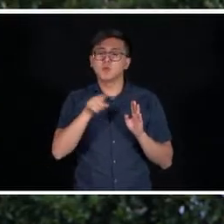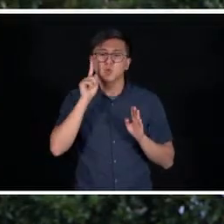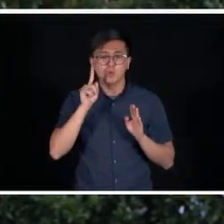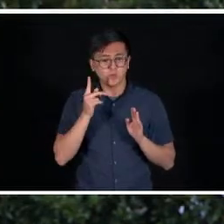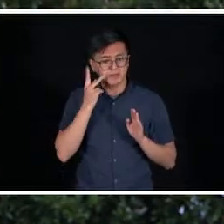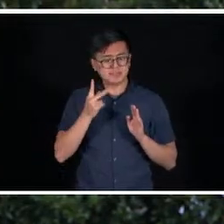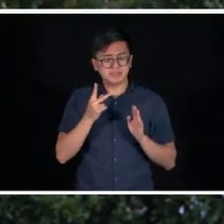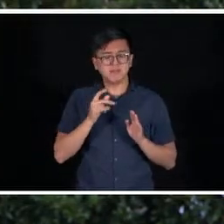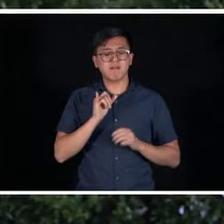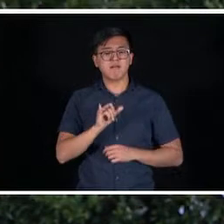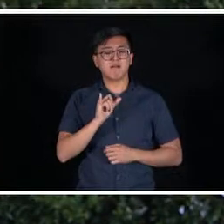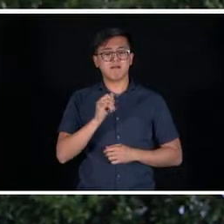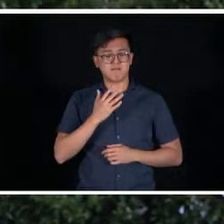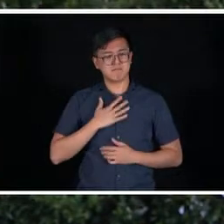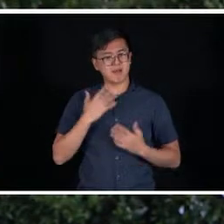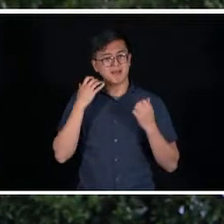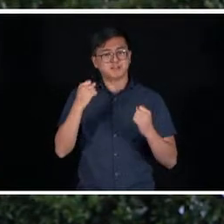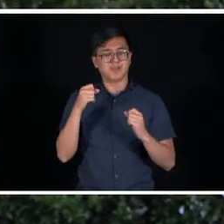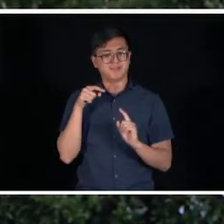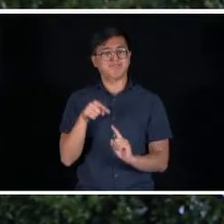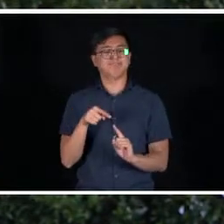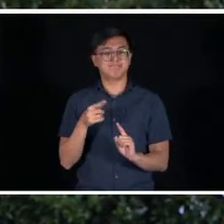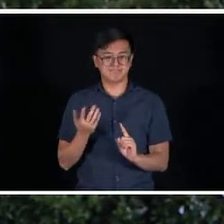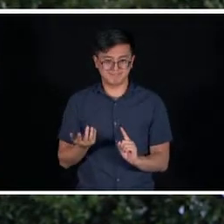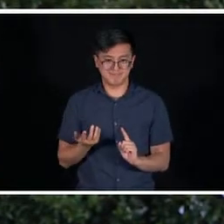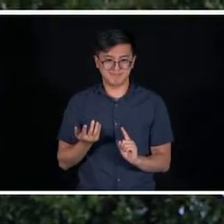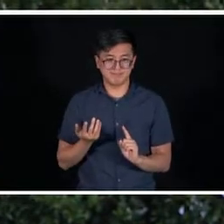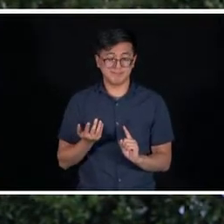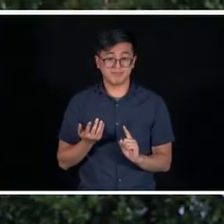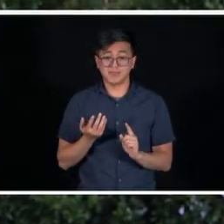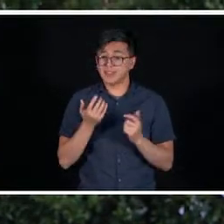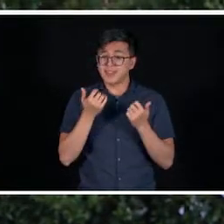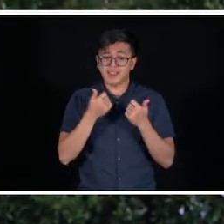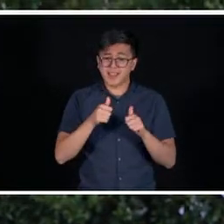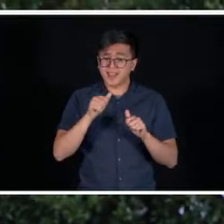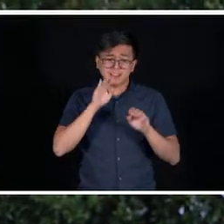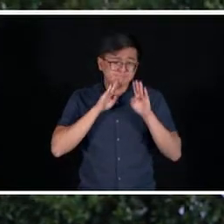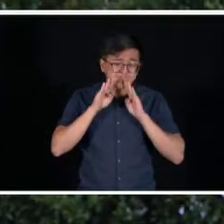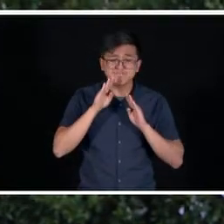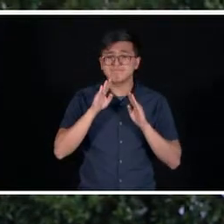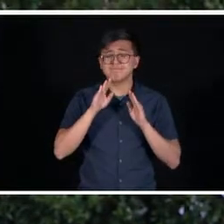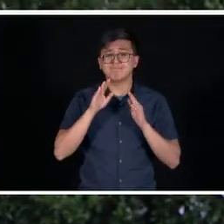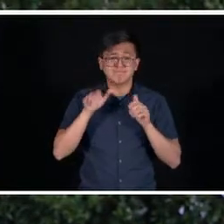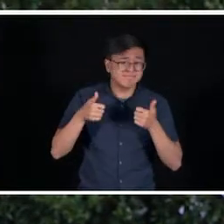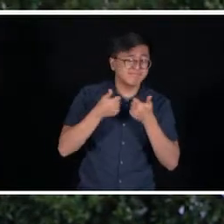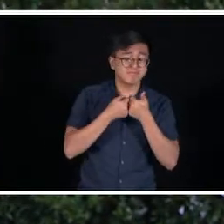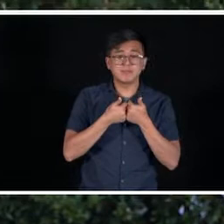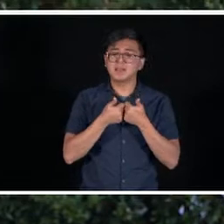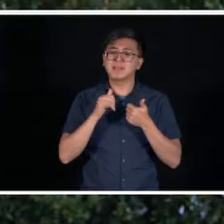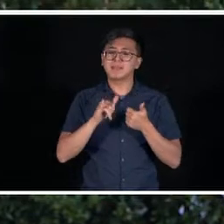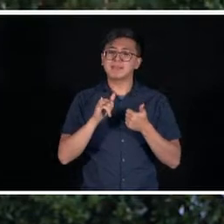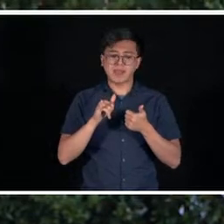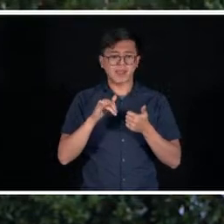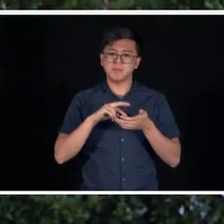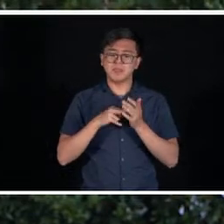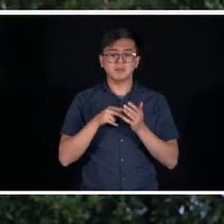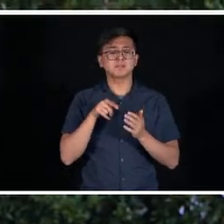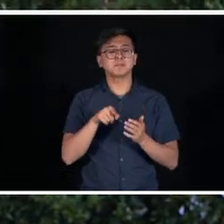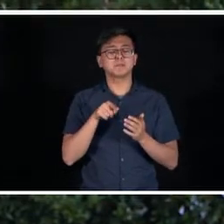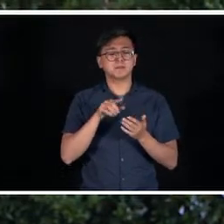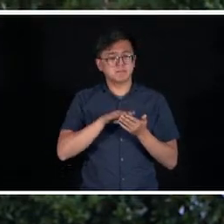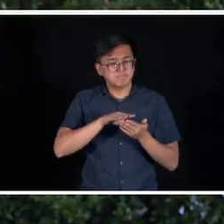revealed. Remember that every setback is an opportunity for growth. Embrace the